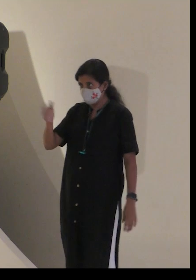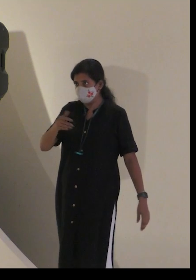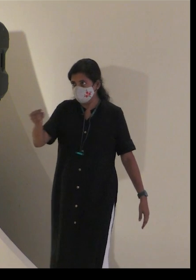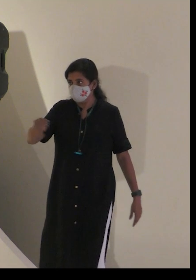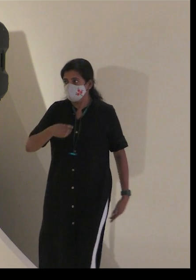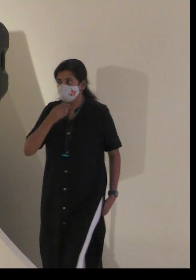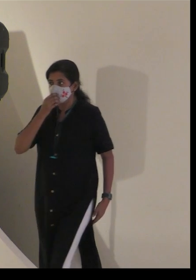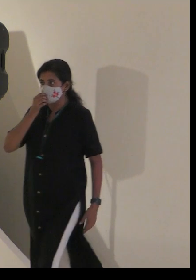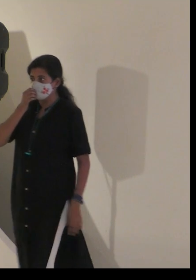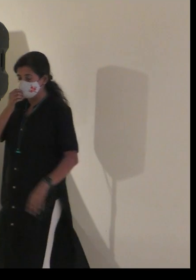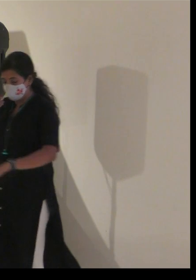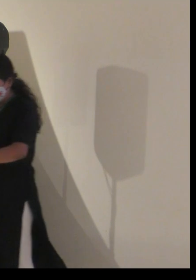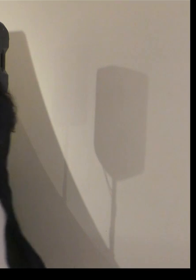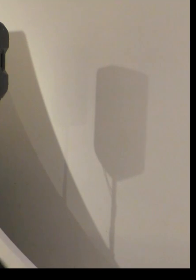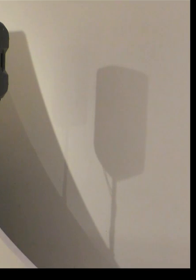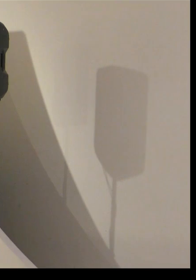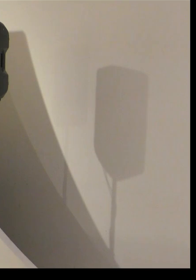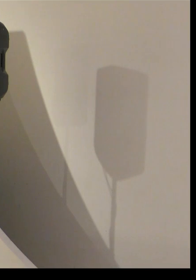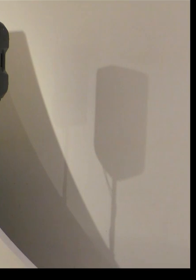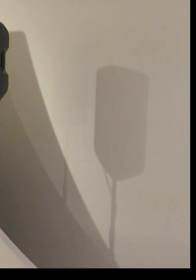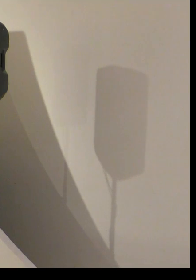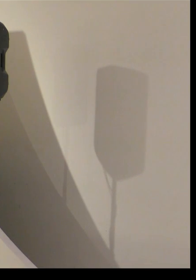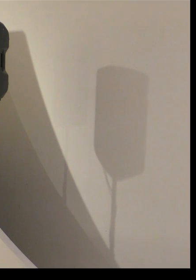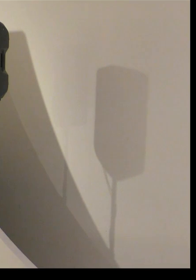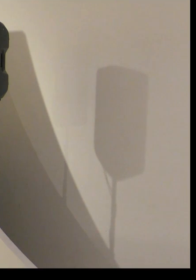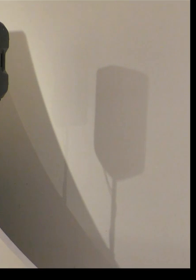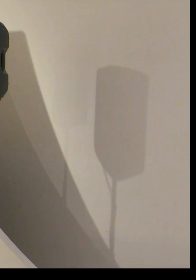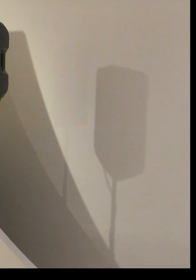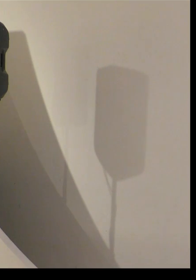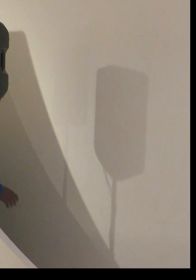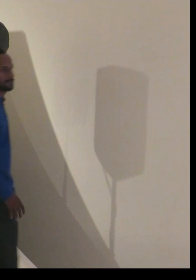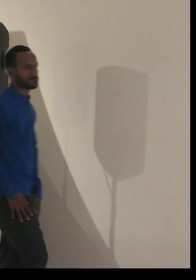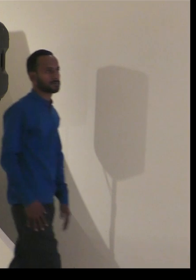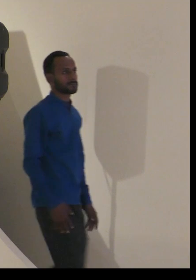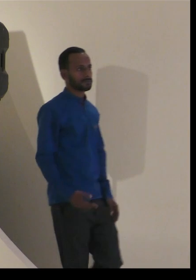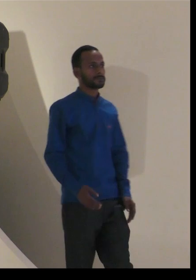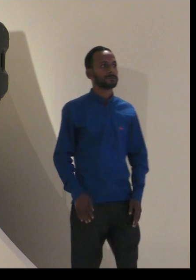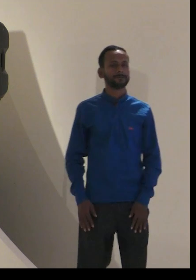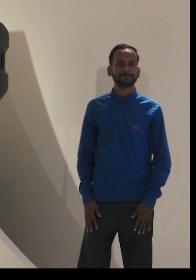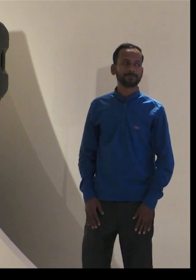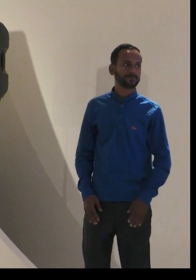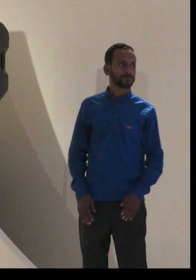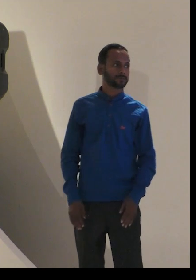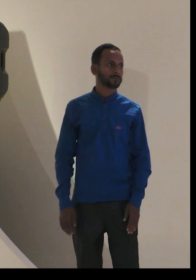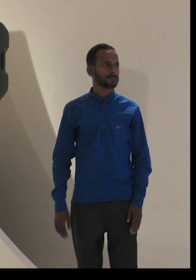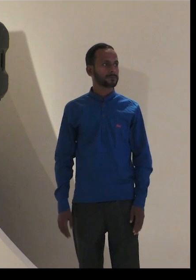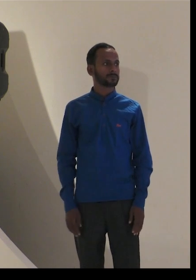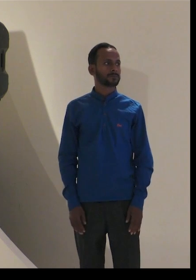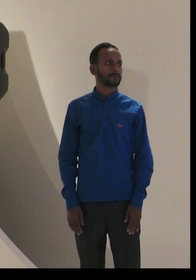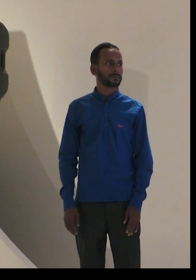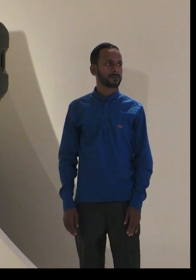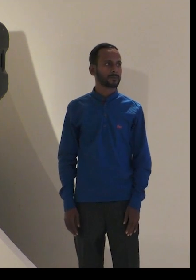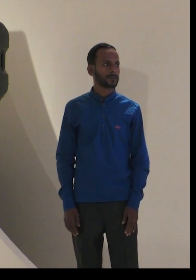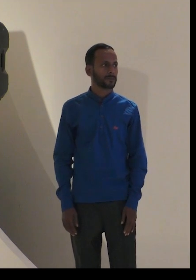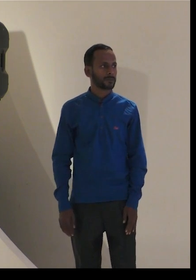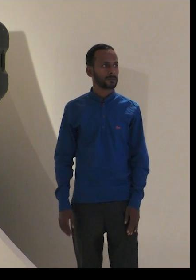through, one thing that I missed when I first heard all the presentations is the COVID and its disruption. I